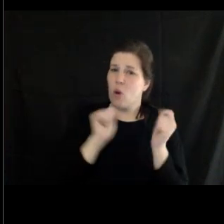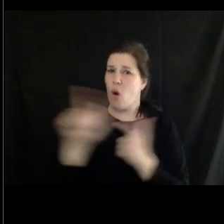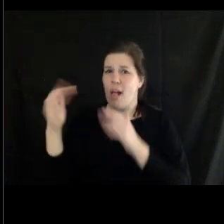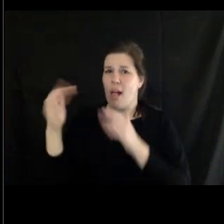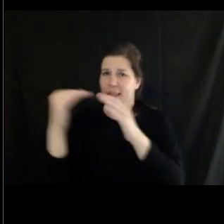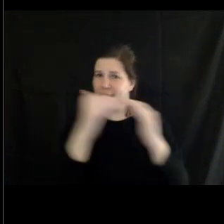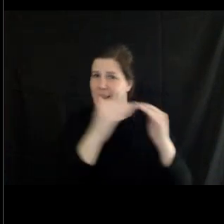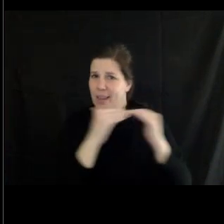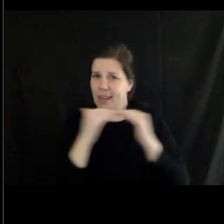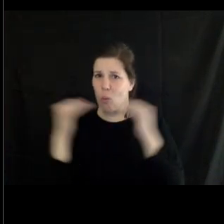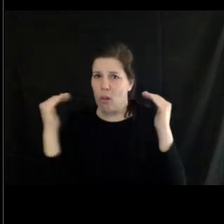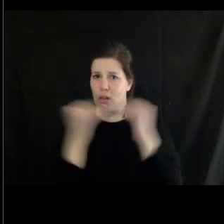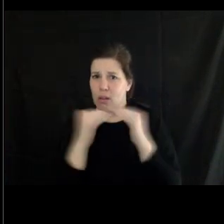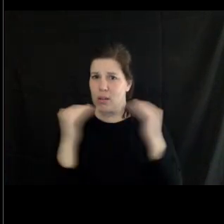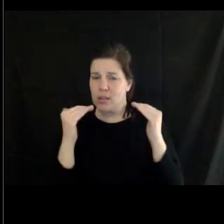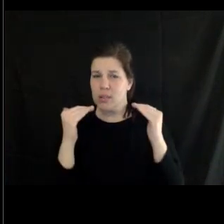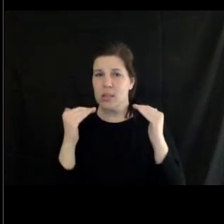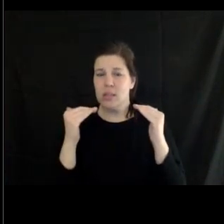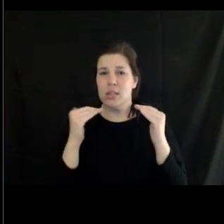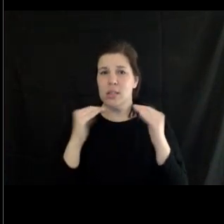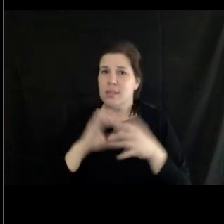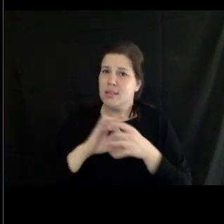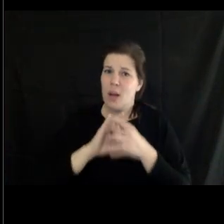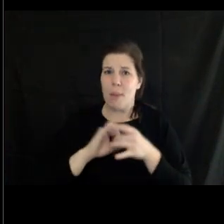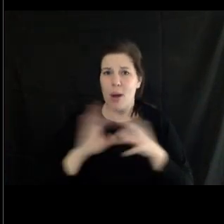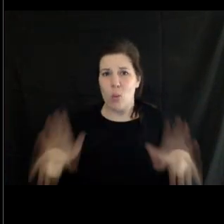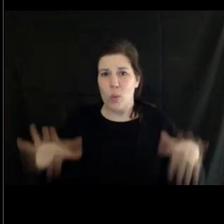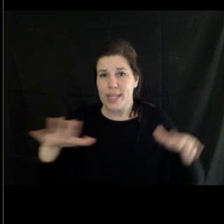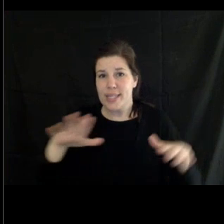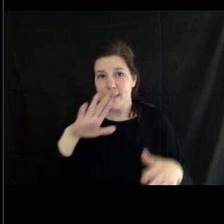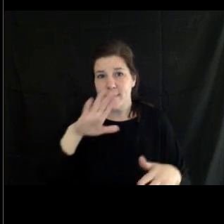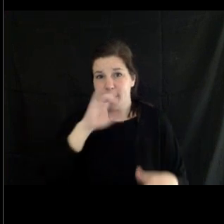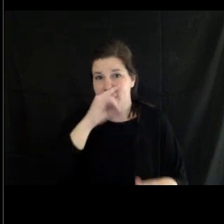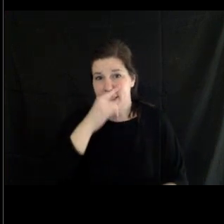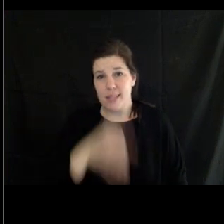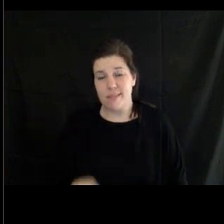our children. It takes a village.